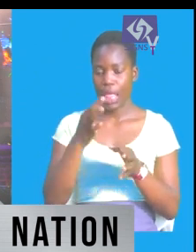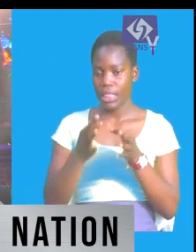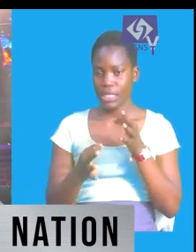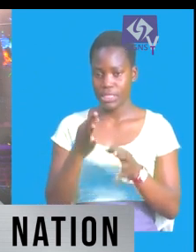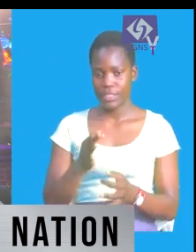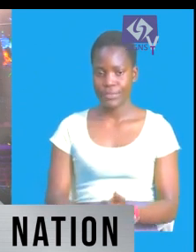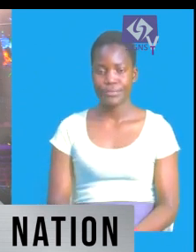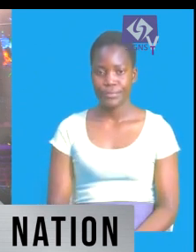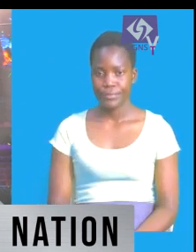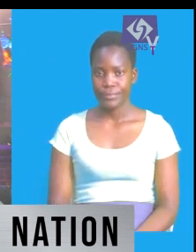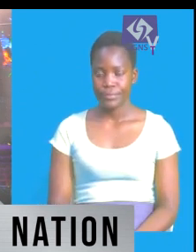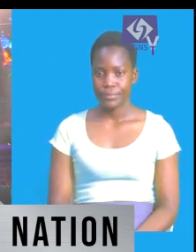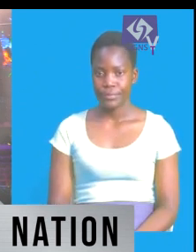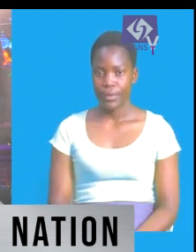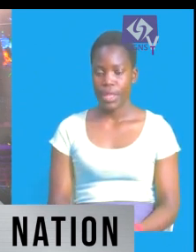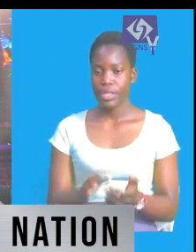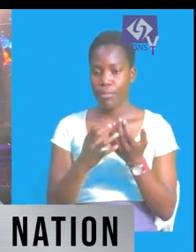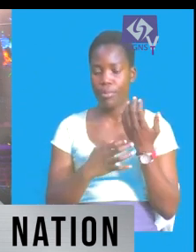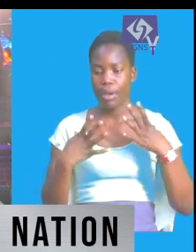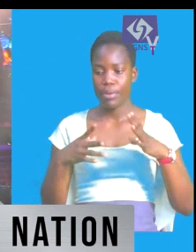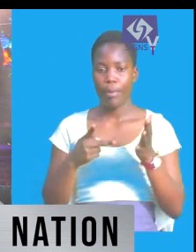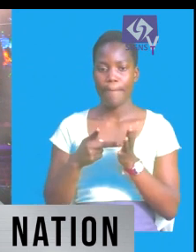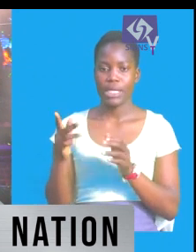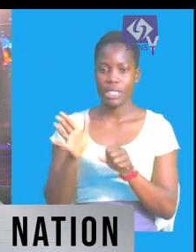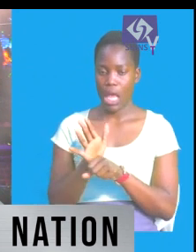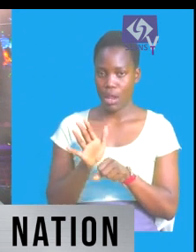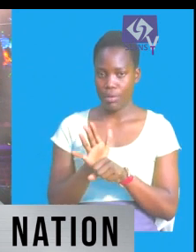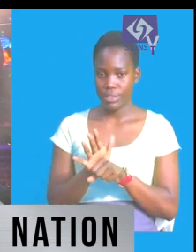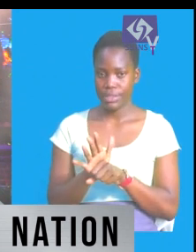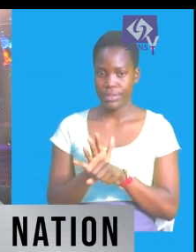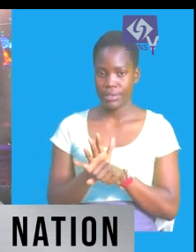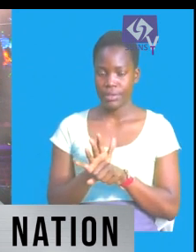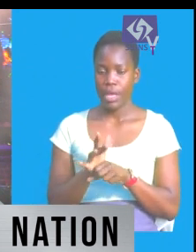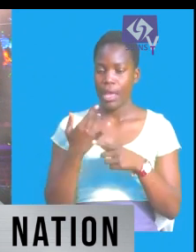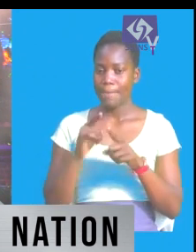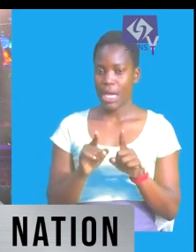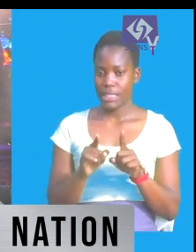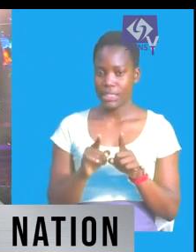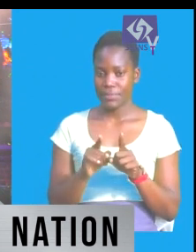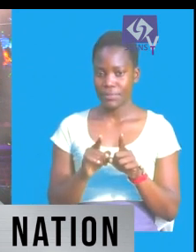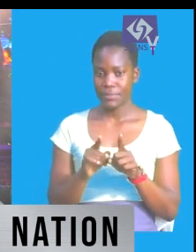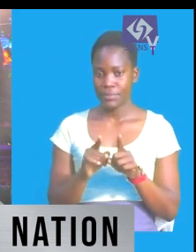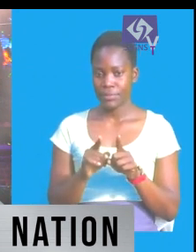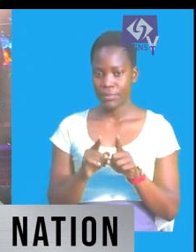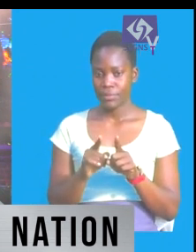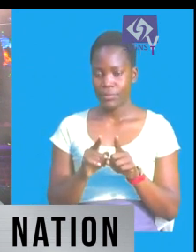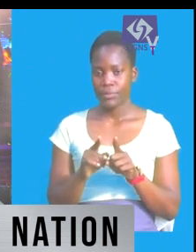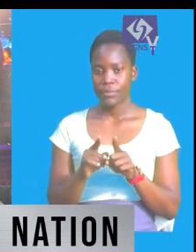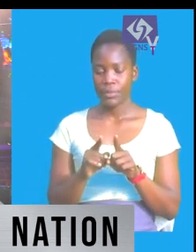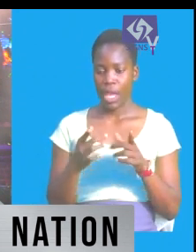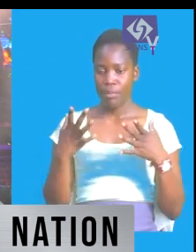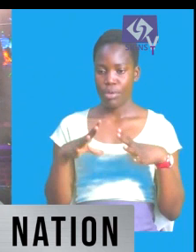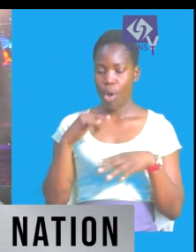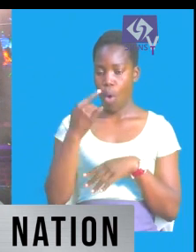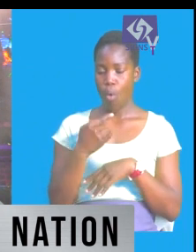Yeah. Okay. Like the poor pays a lot. Lakini wale the who's, those who earn